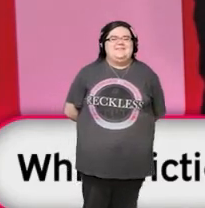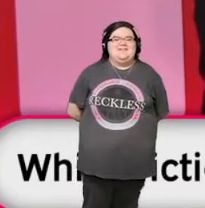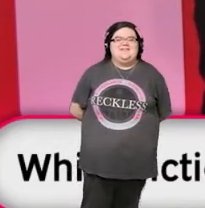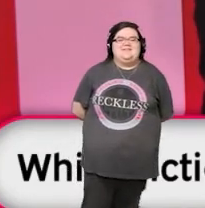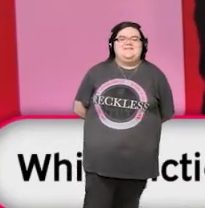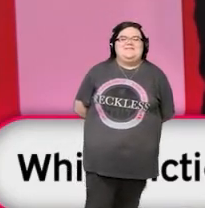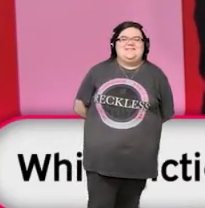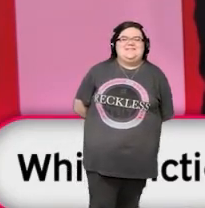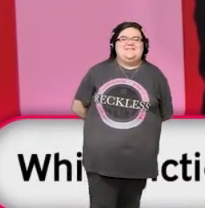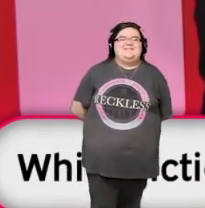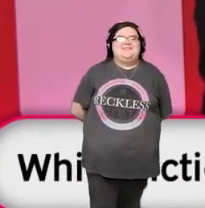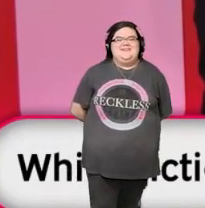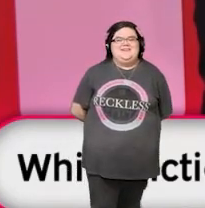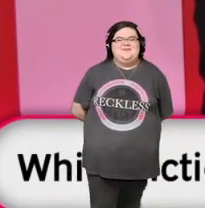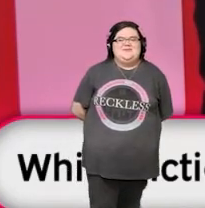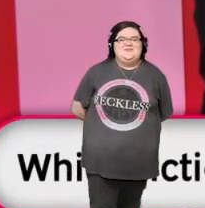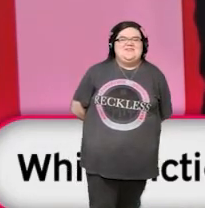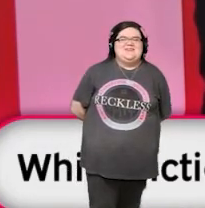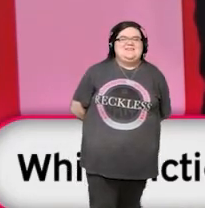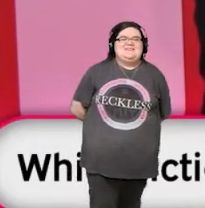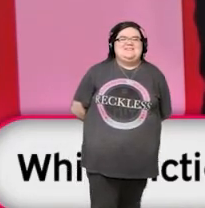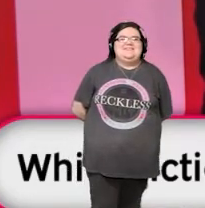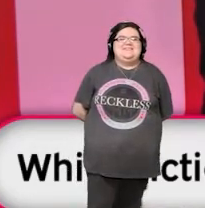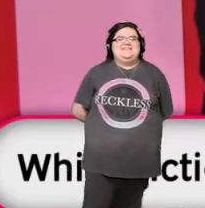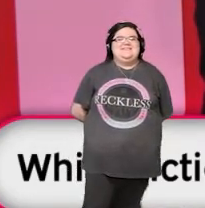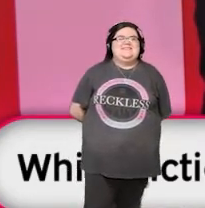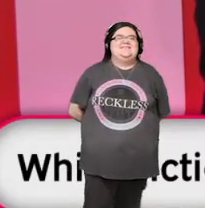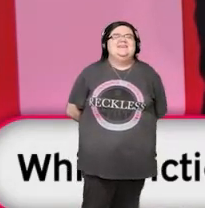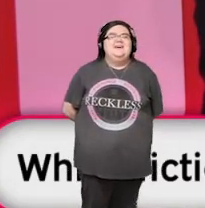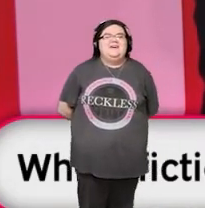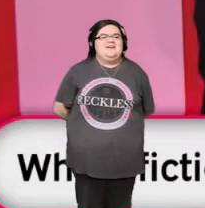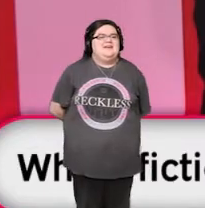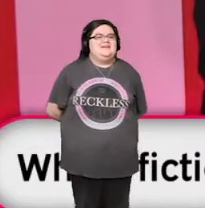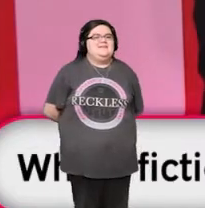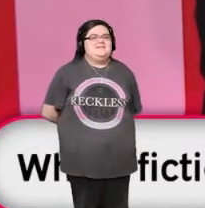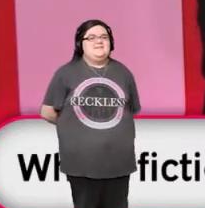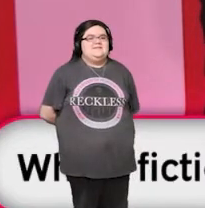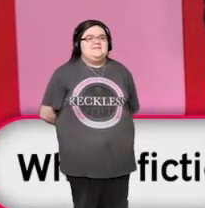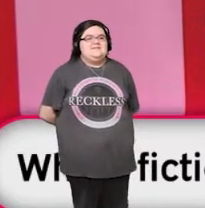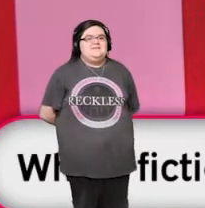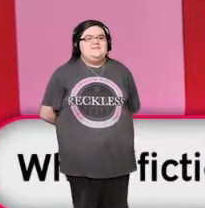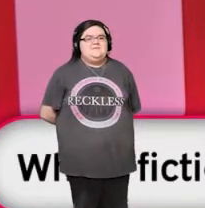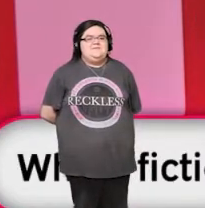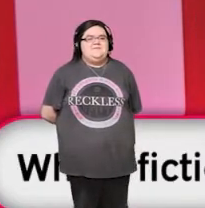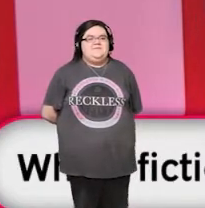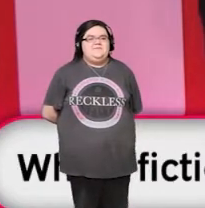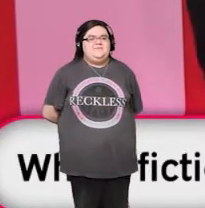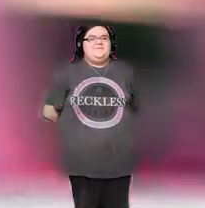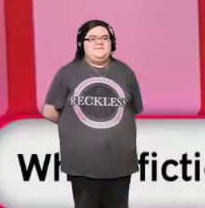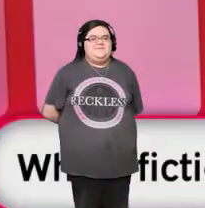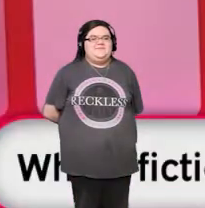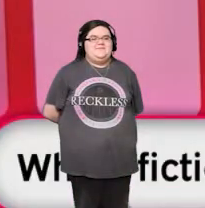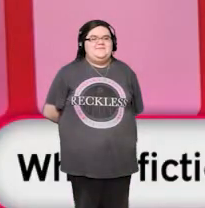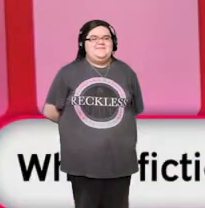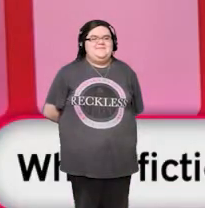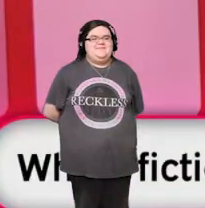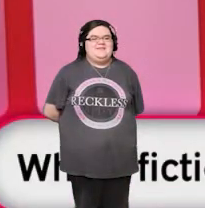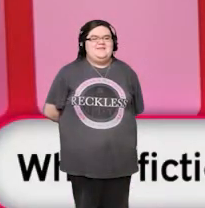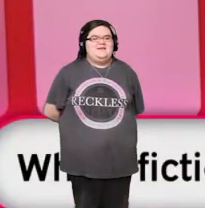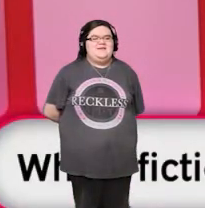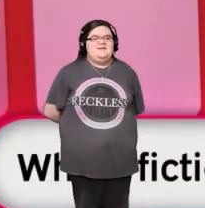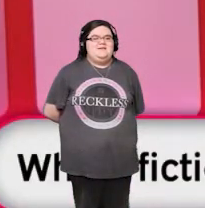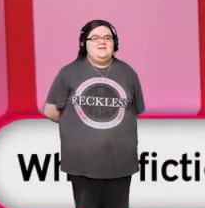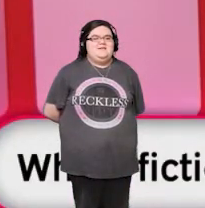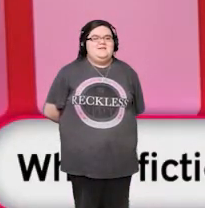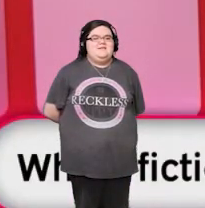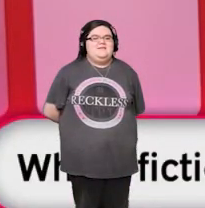I was like, does that mean like a movie character kind of thing? Yeah, he's okay. Like mine. arch nemesis. He's basically a fish. I really like SpongeBob, yeah?